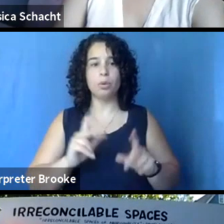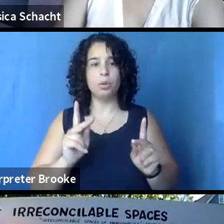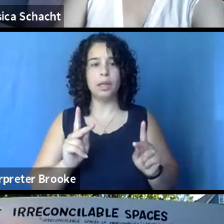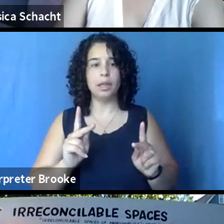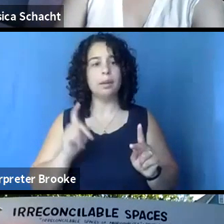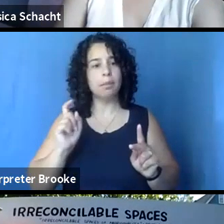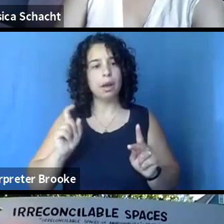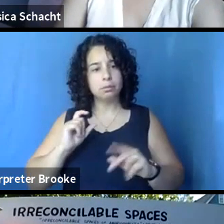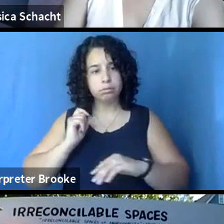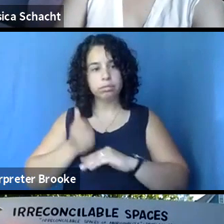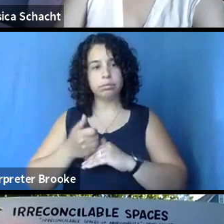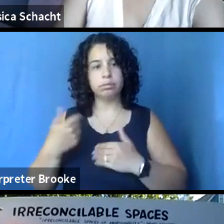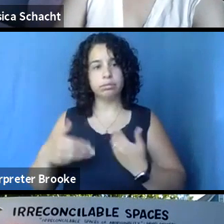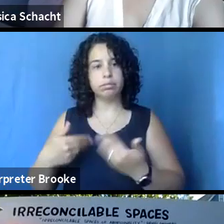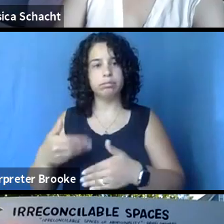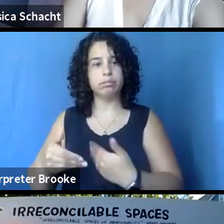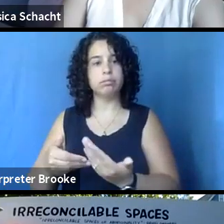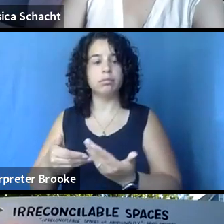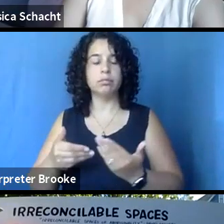And so